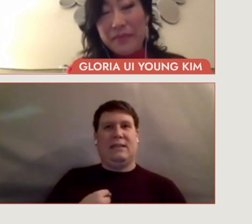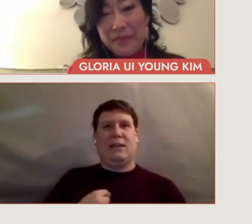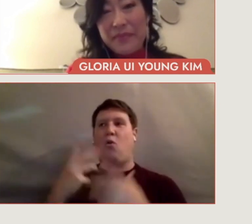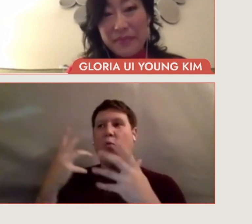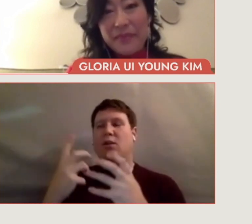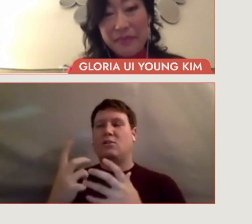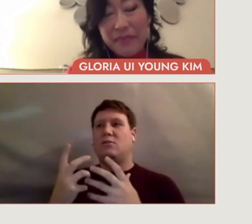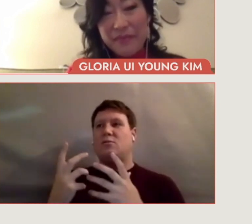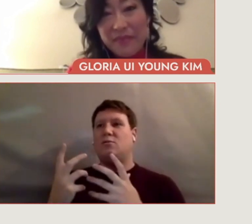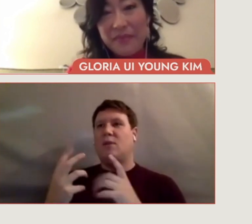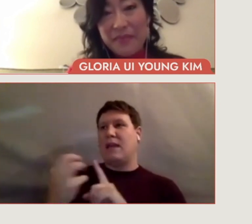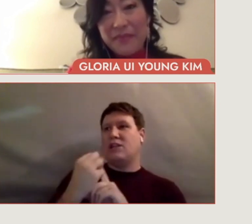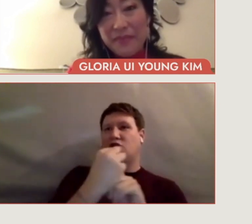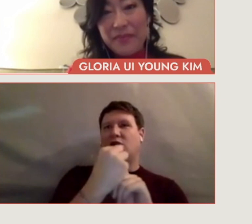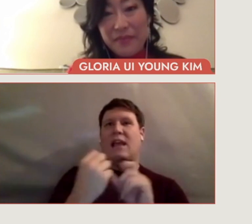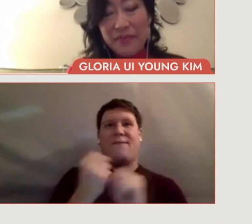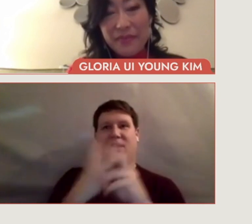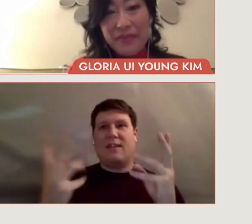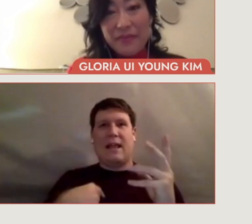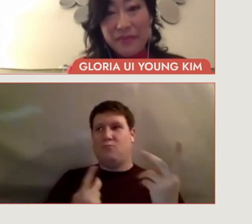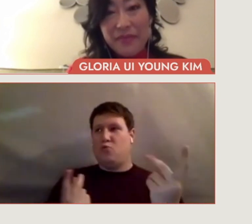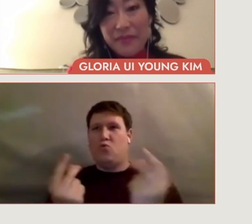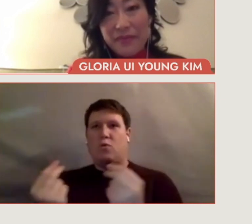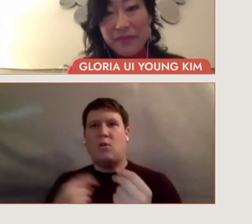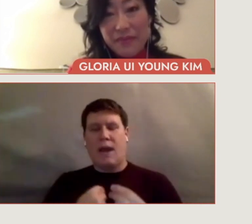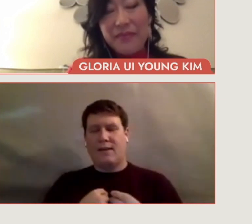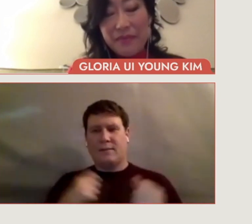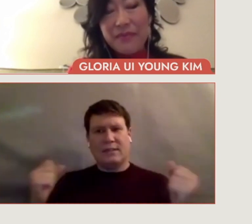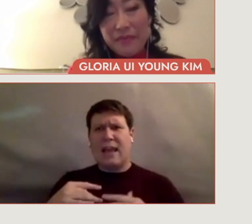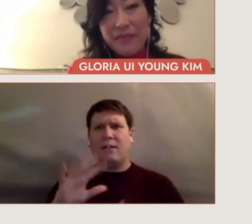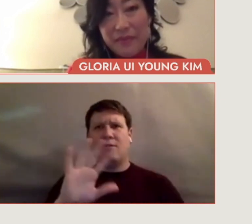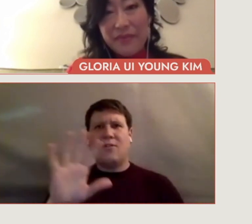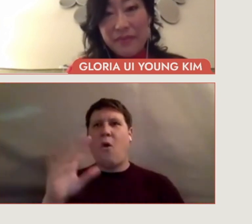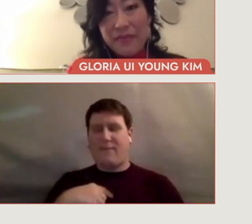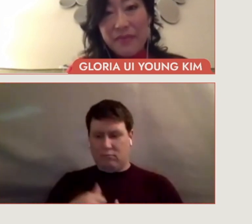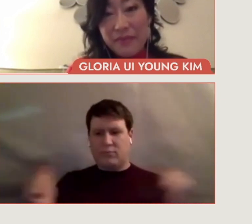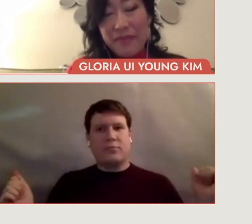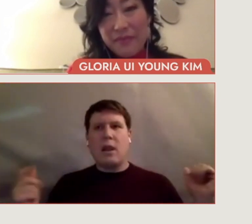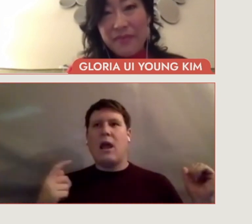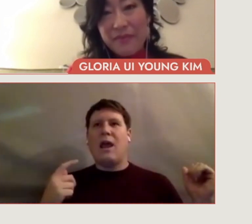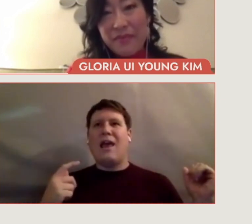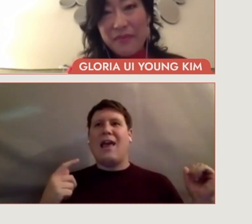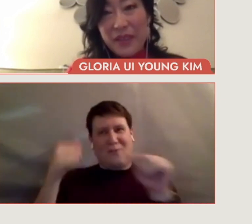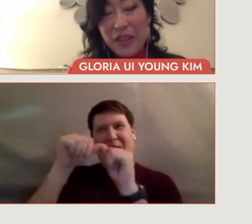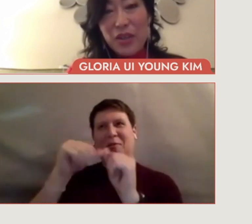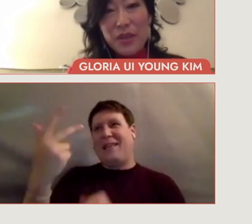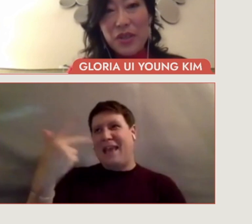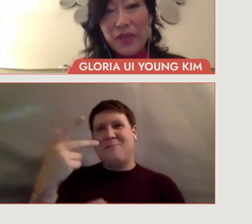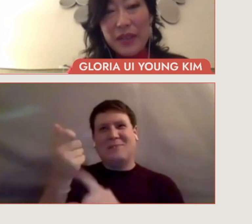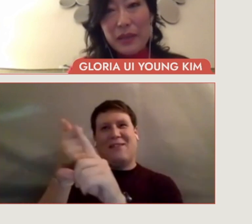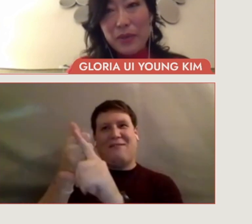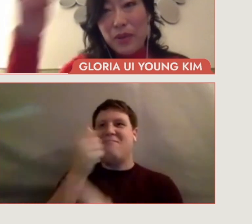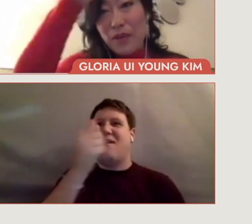doing. So, you know, I shouldn't be afraid. I should just open up and, you know, and just remember that the camera loves me. And she was